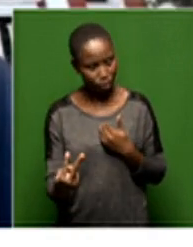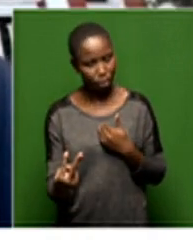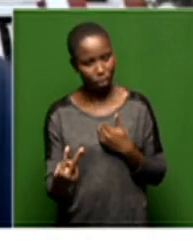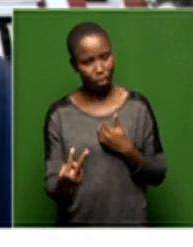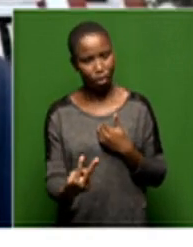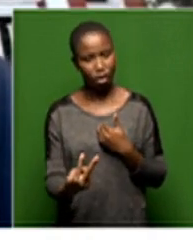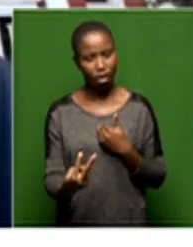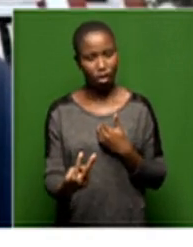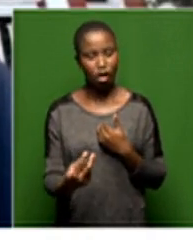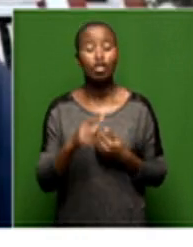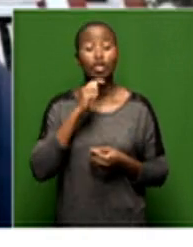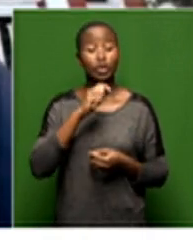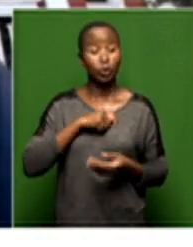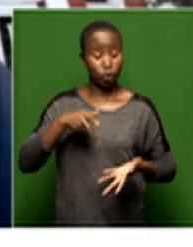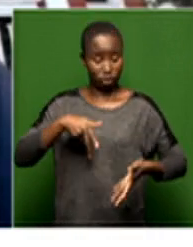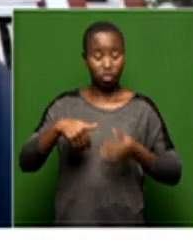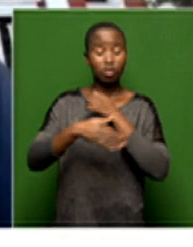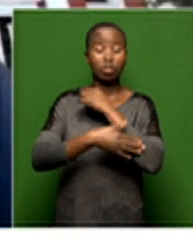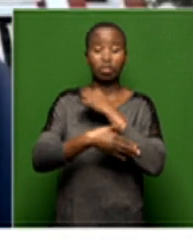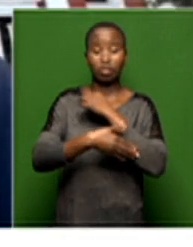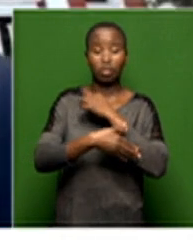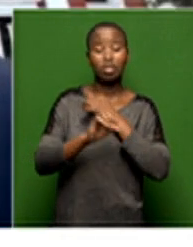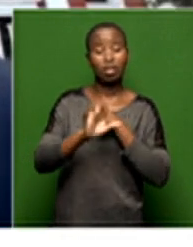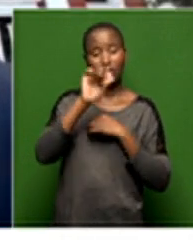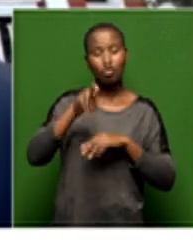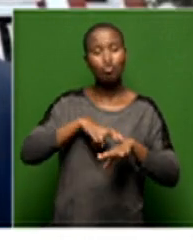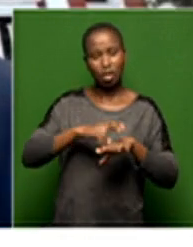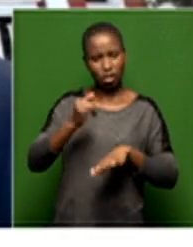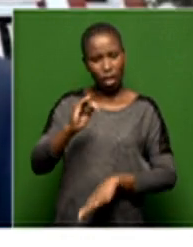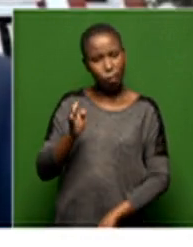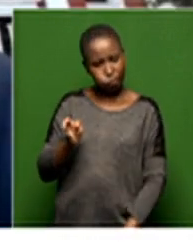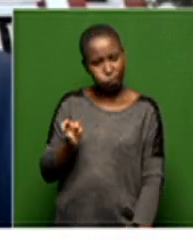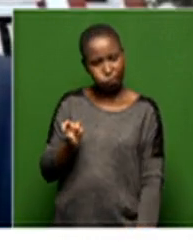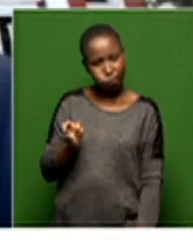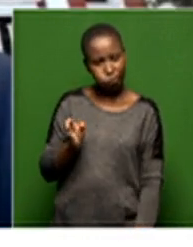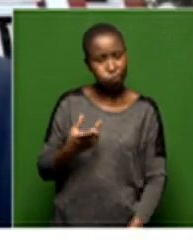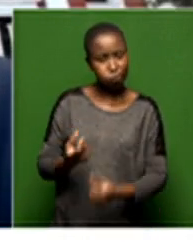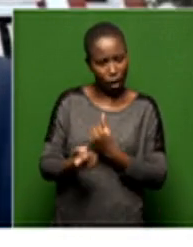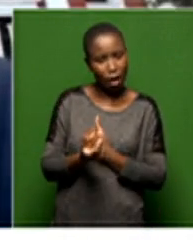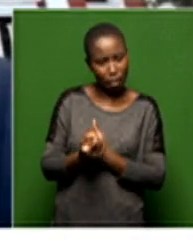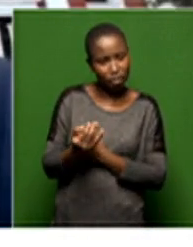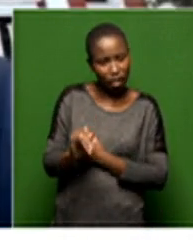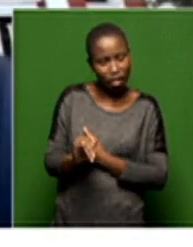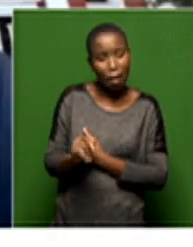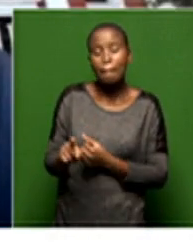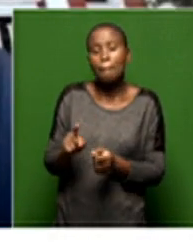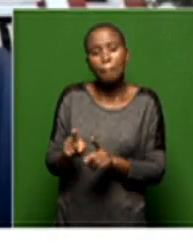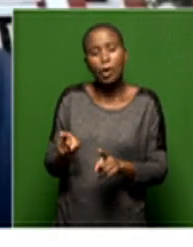you still have racism without racists. So who are these people who made it a point that